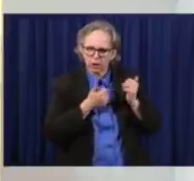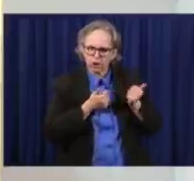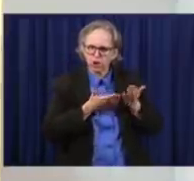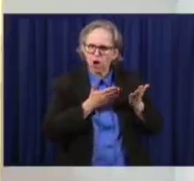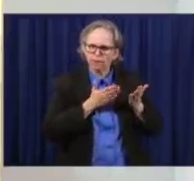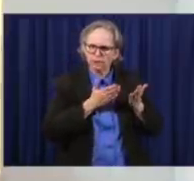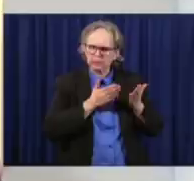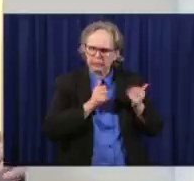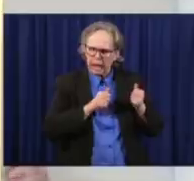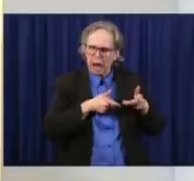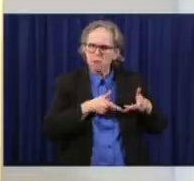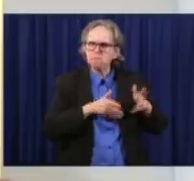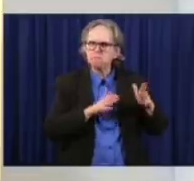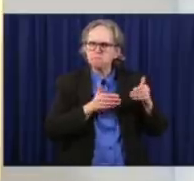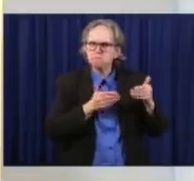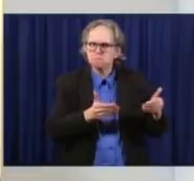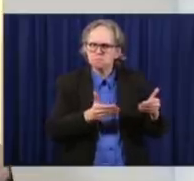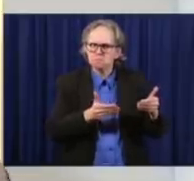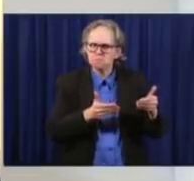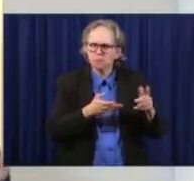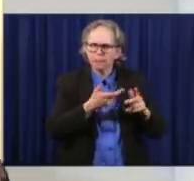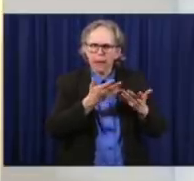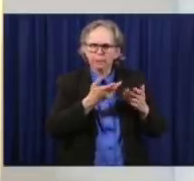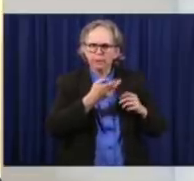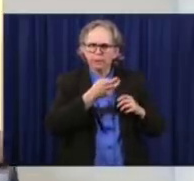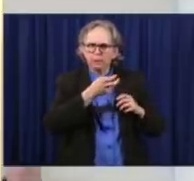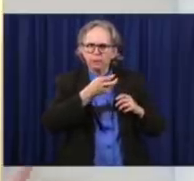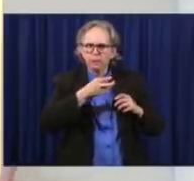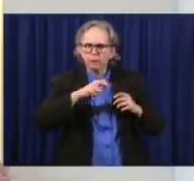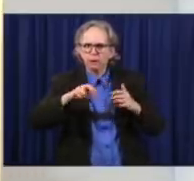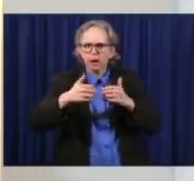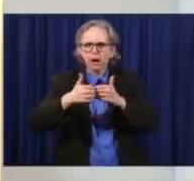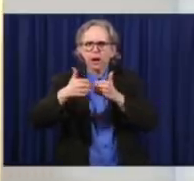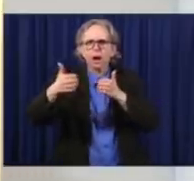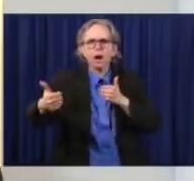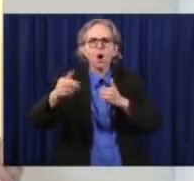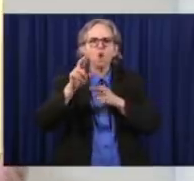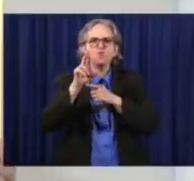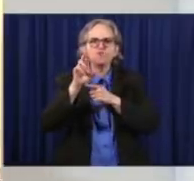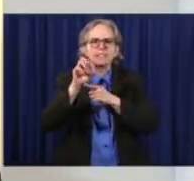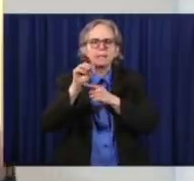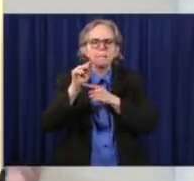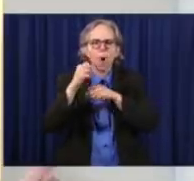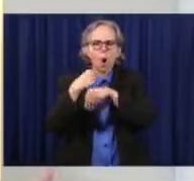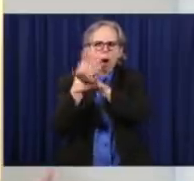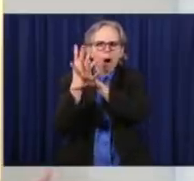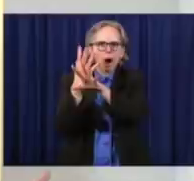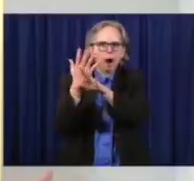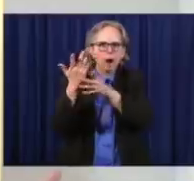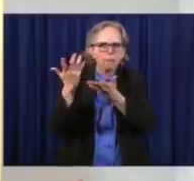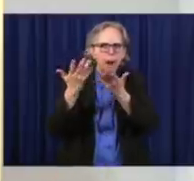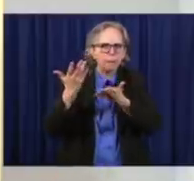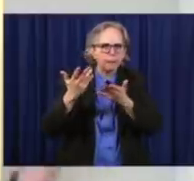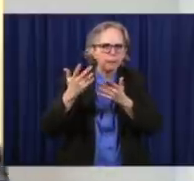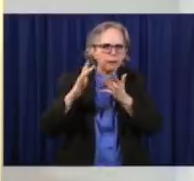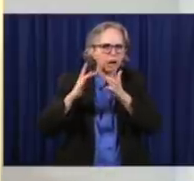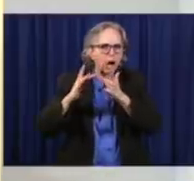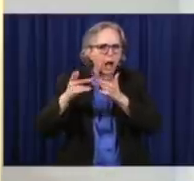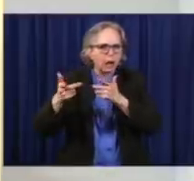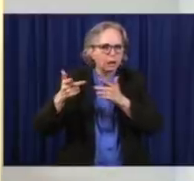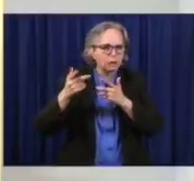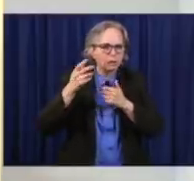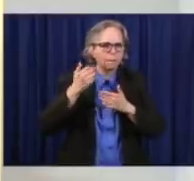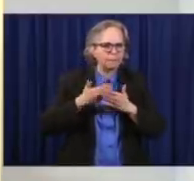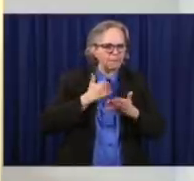registrars to deliver services remotely, because as you may know, we were in the process of doing that with a lot of our online services